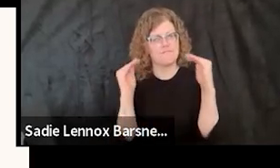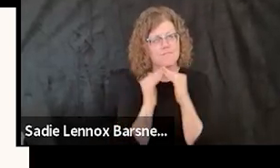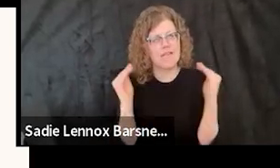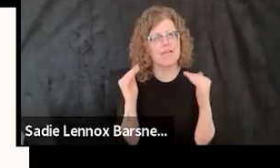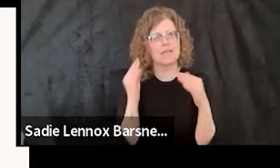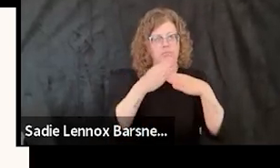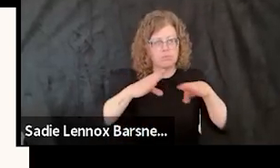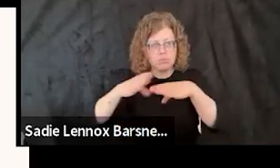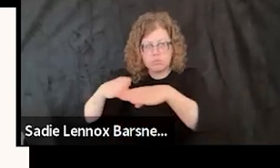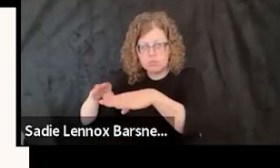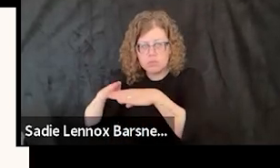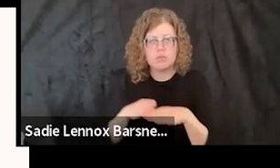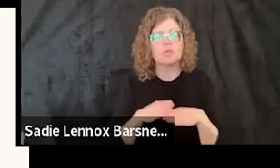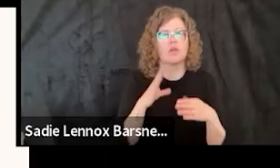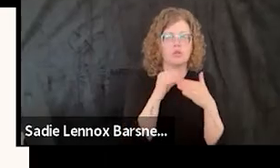of Calgary.